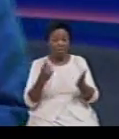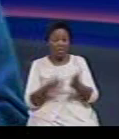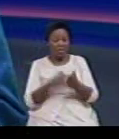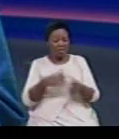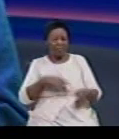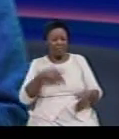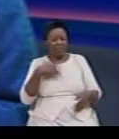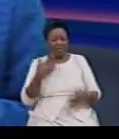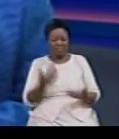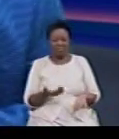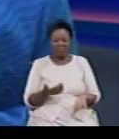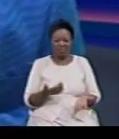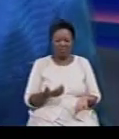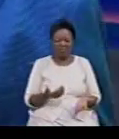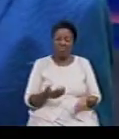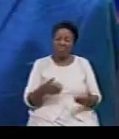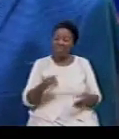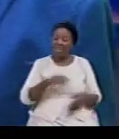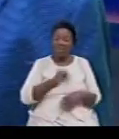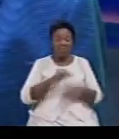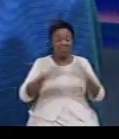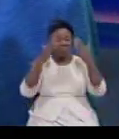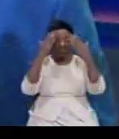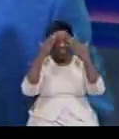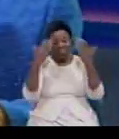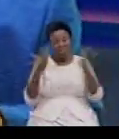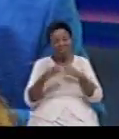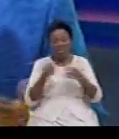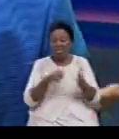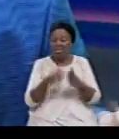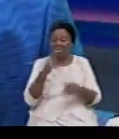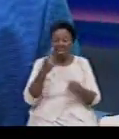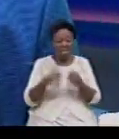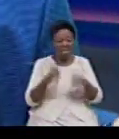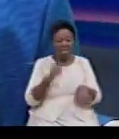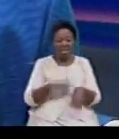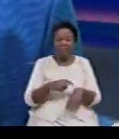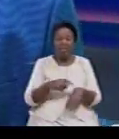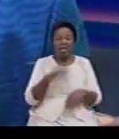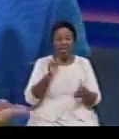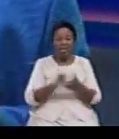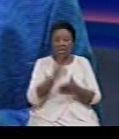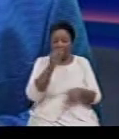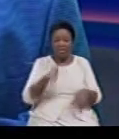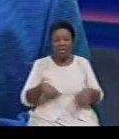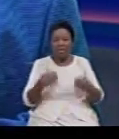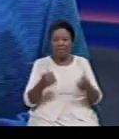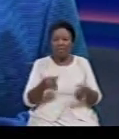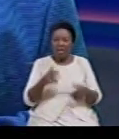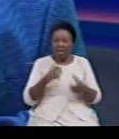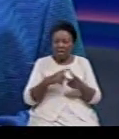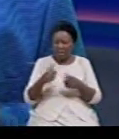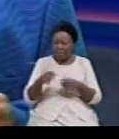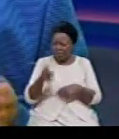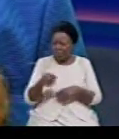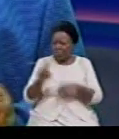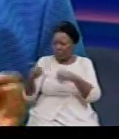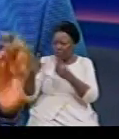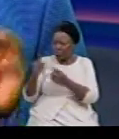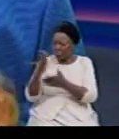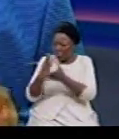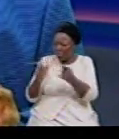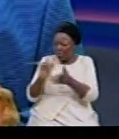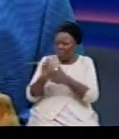complaining to the wrong people. A person is sick and is complaining to somebody who does not even know